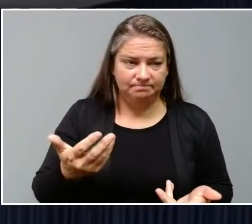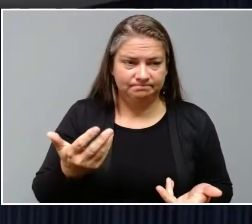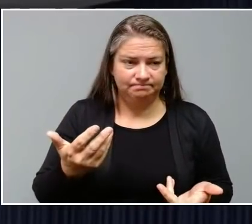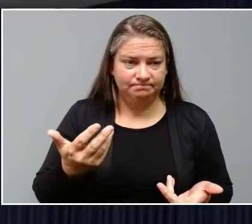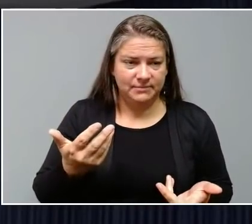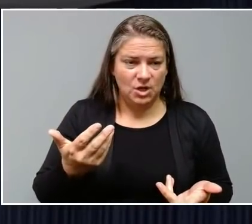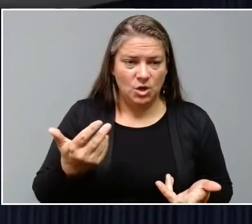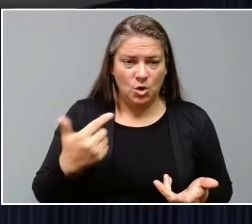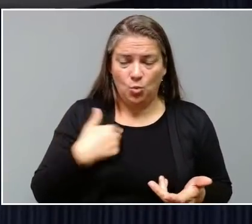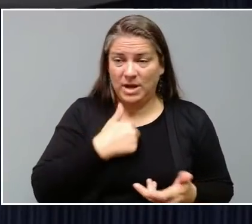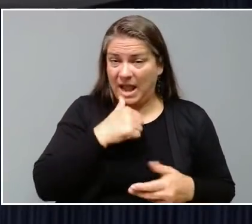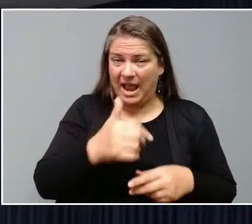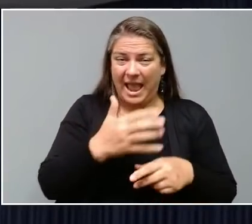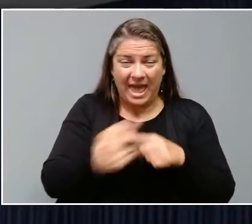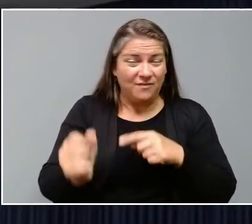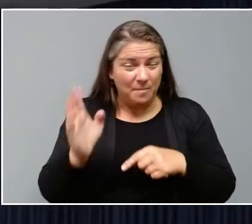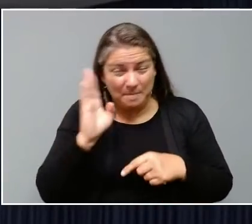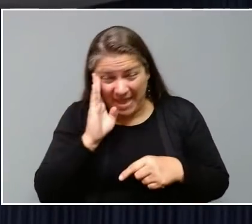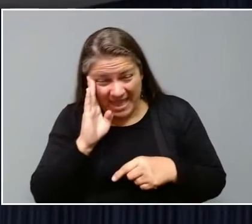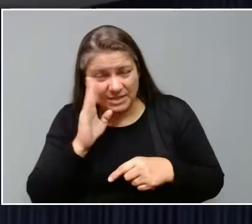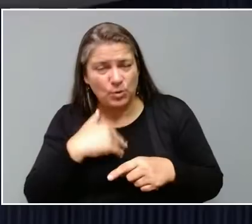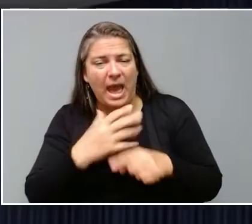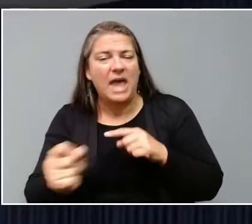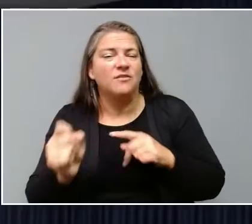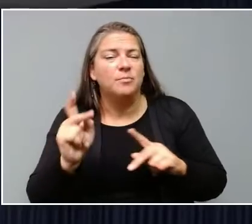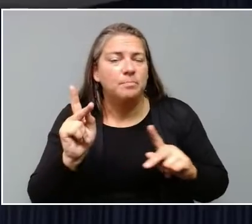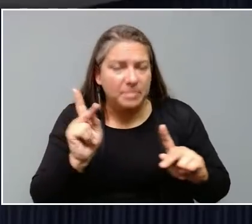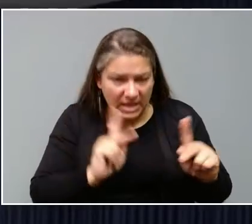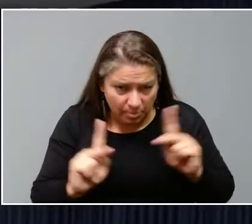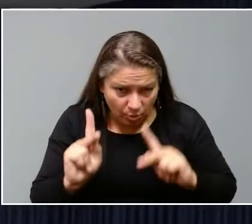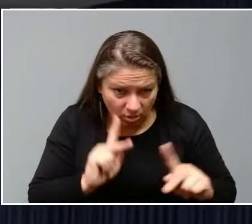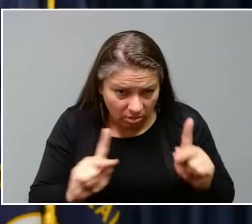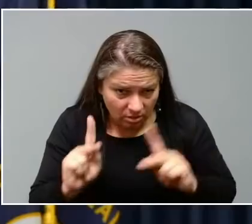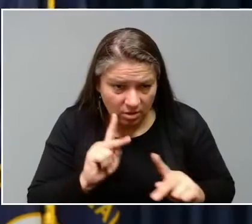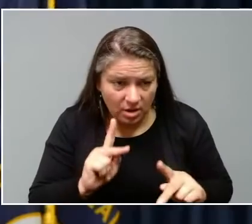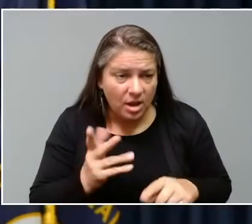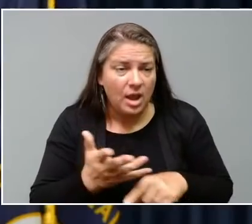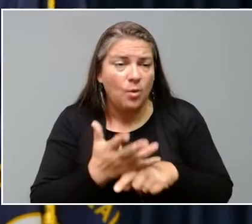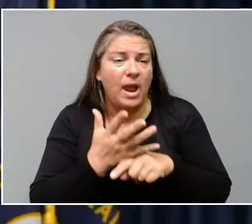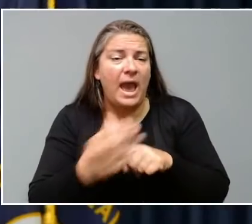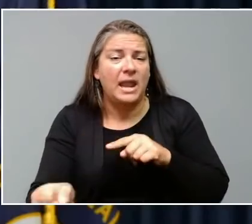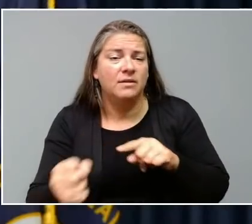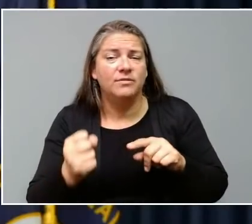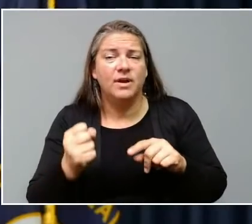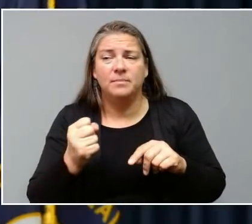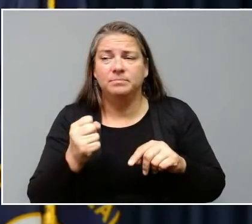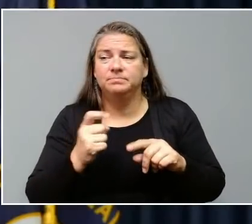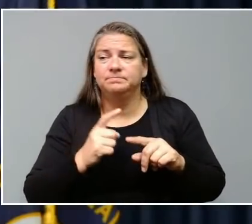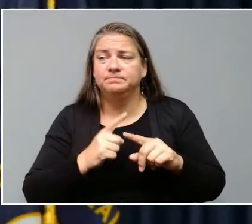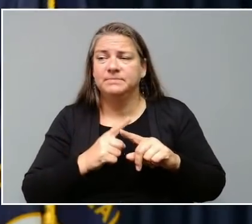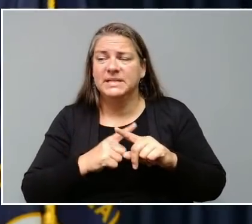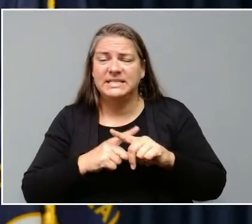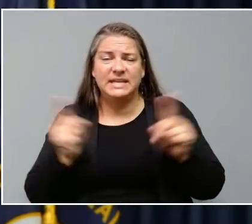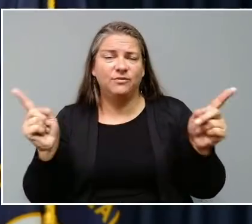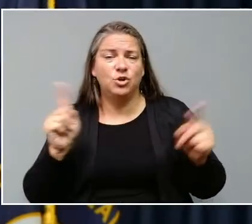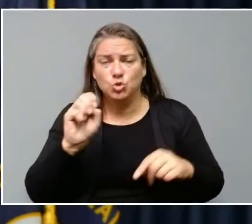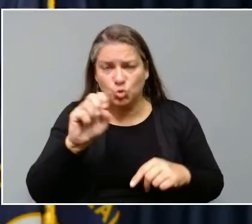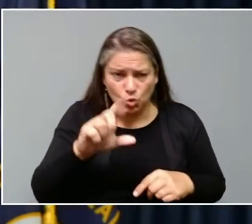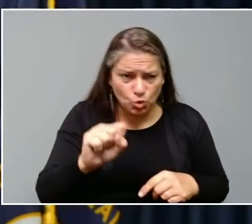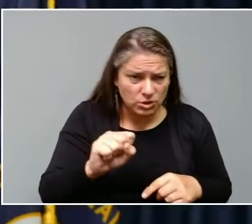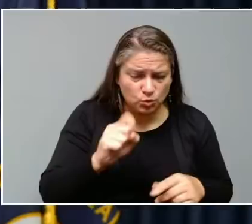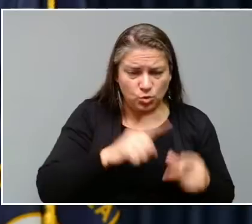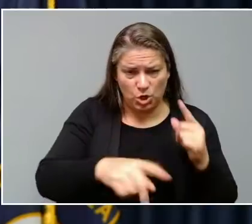out of beds, but we're running out of people, and we're running out of the different tools and equipment you would